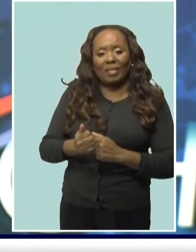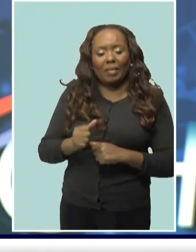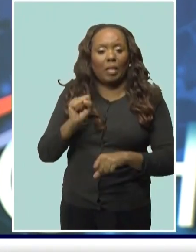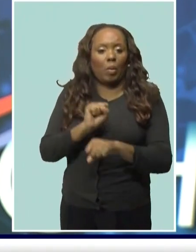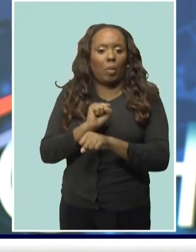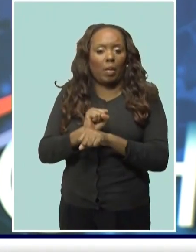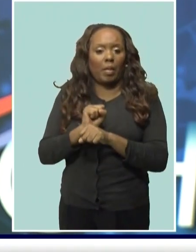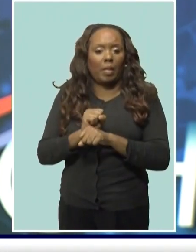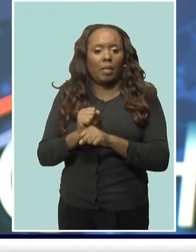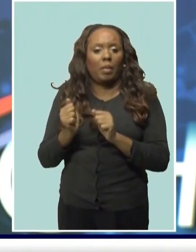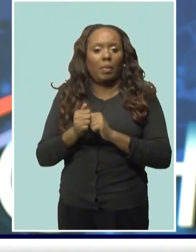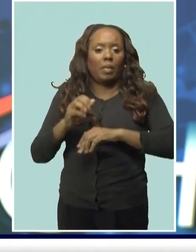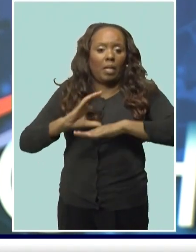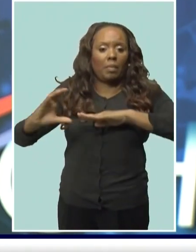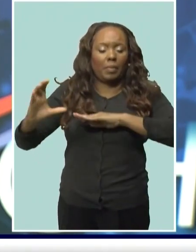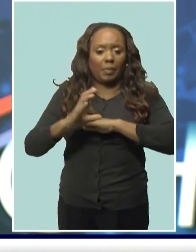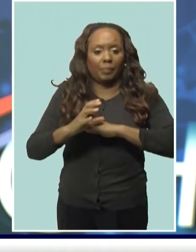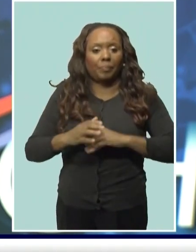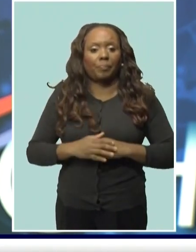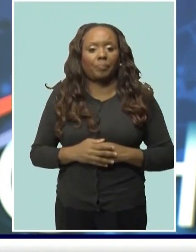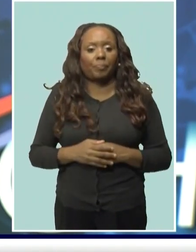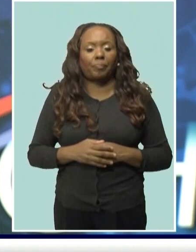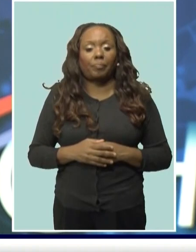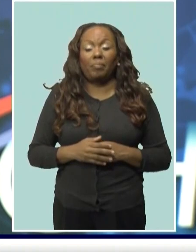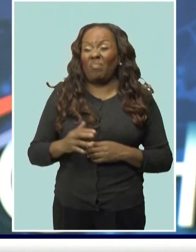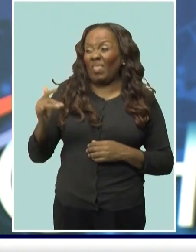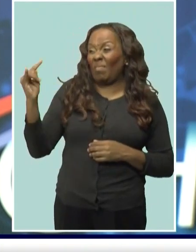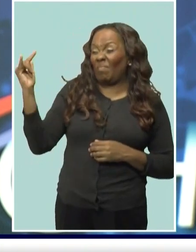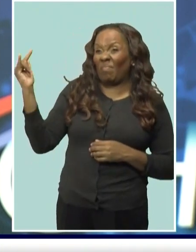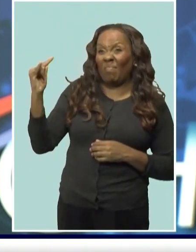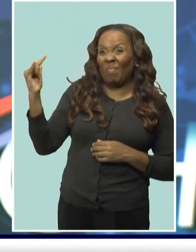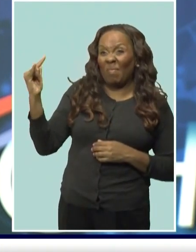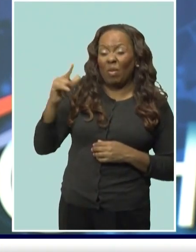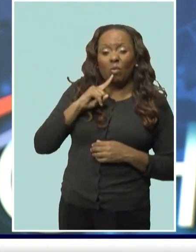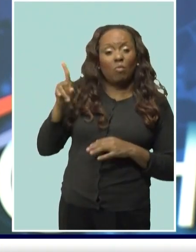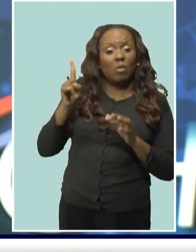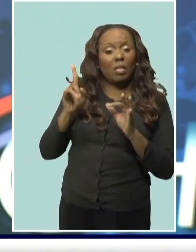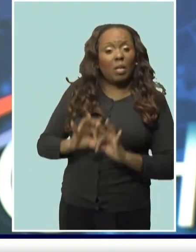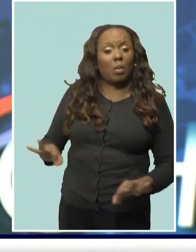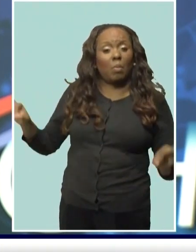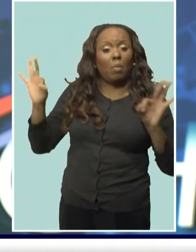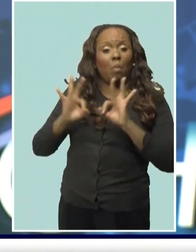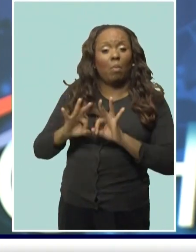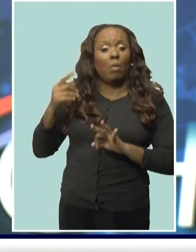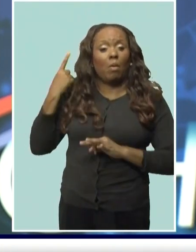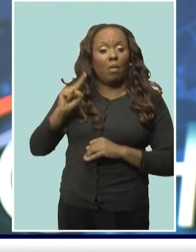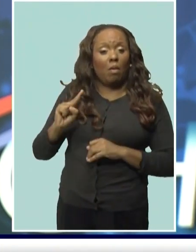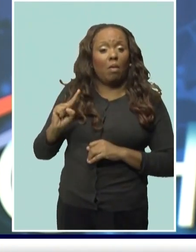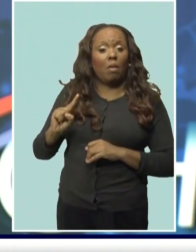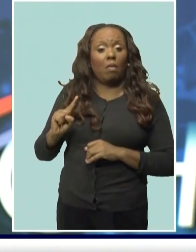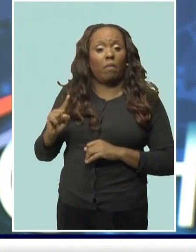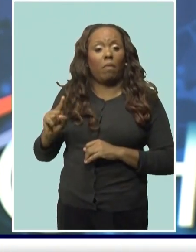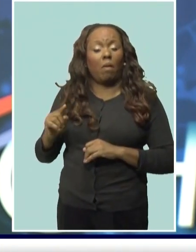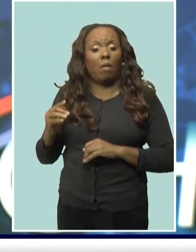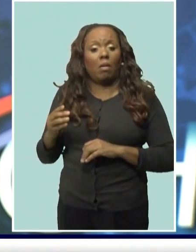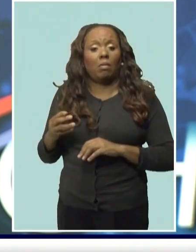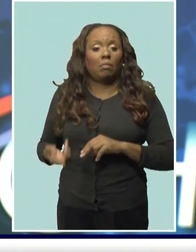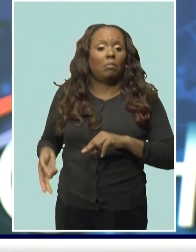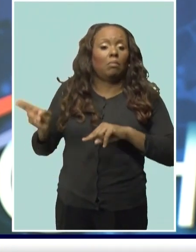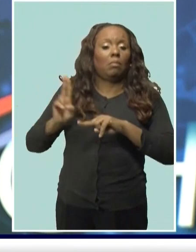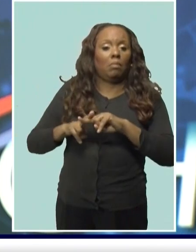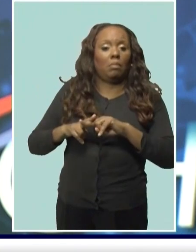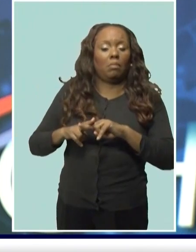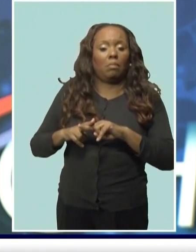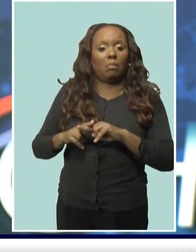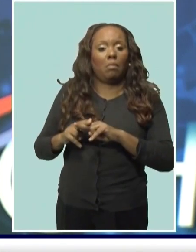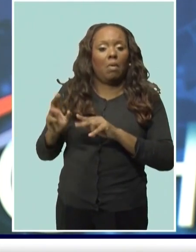region. He stresses air travel continues to be a vital part of the government's strategy to boost economic and cultural ties with the African